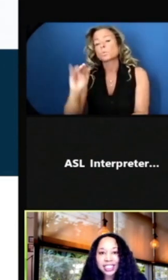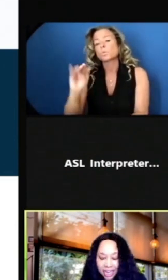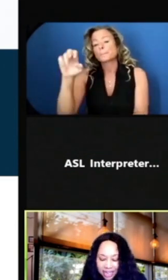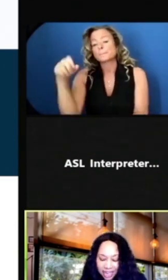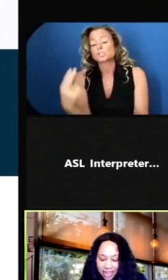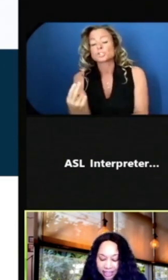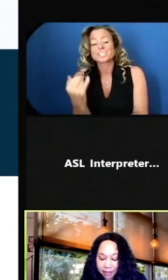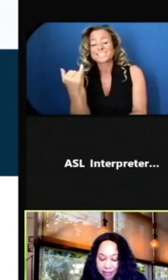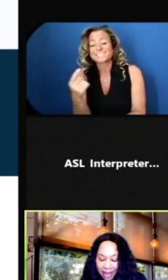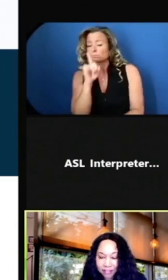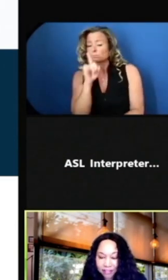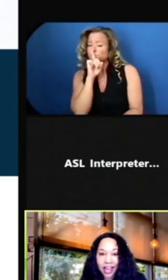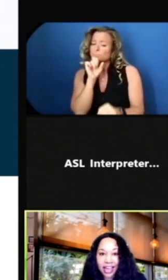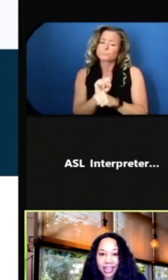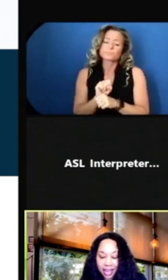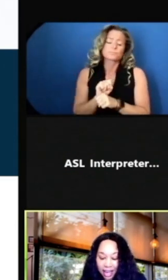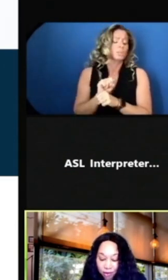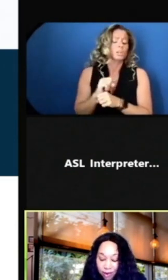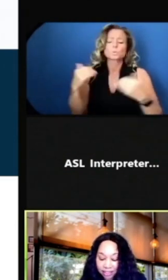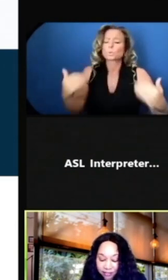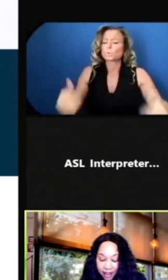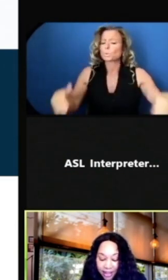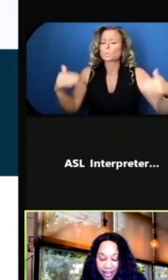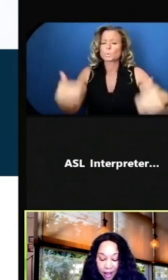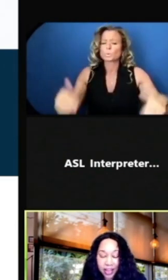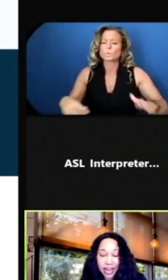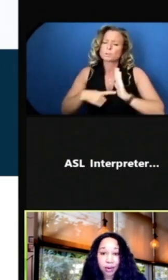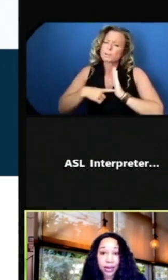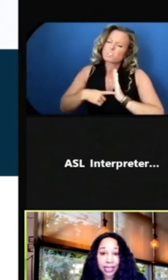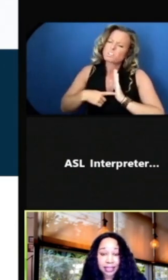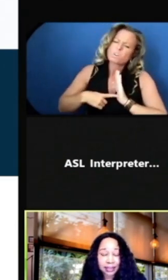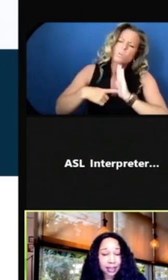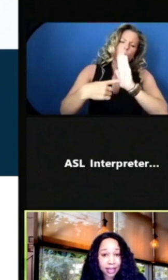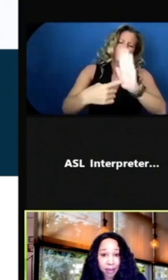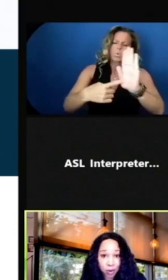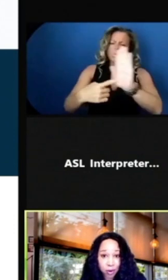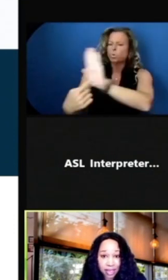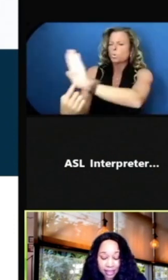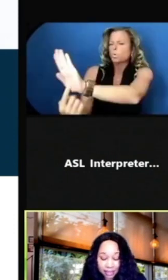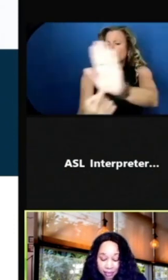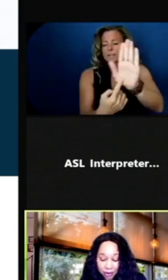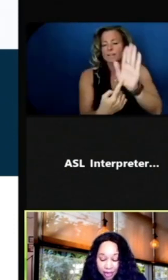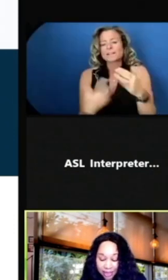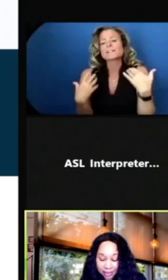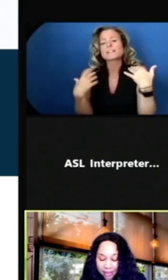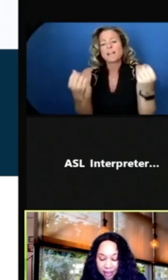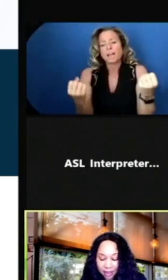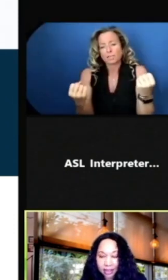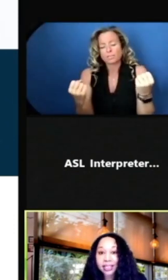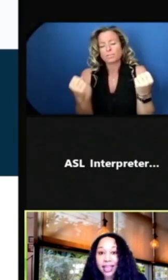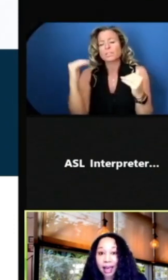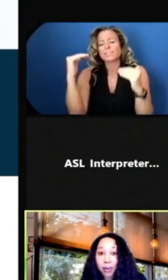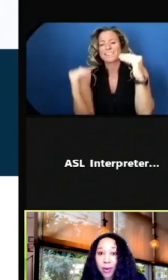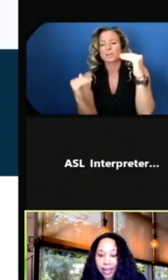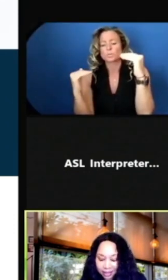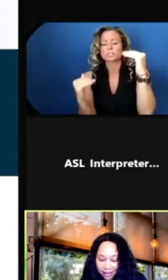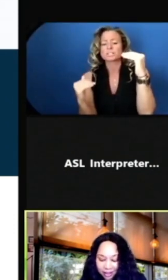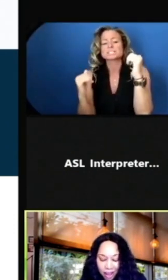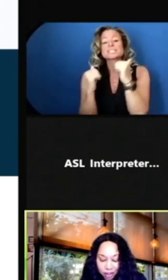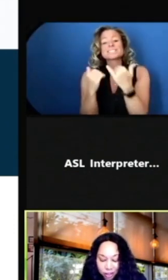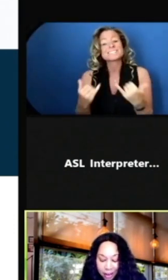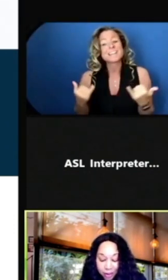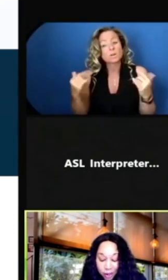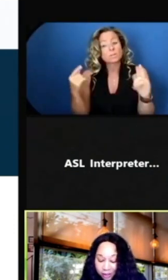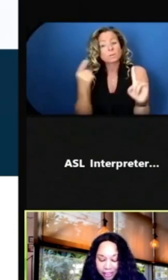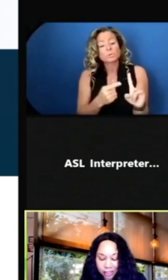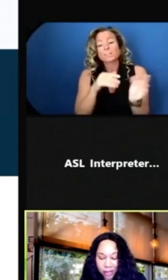She is dedicated to magnifying and rectifying health inequities in minoritized communities. To that point,